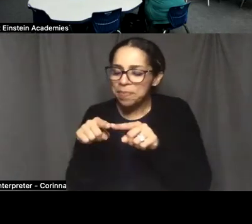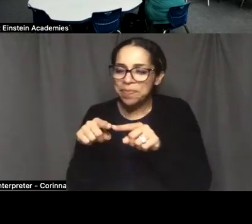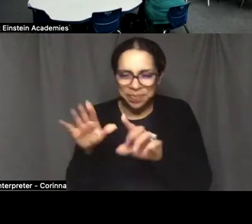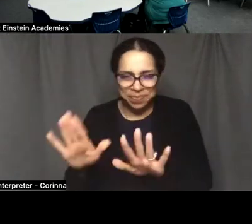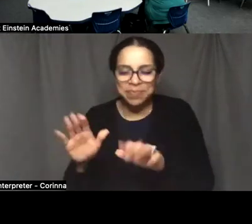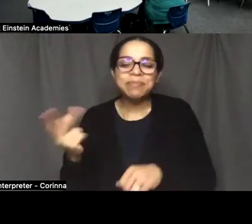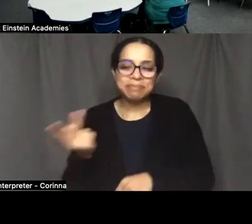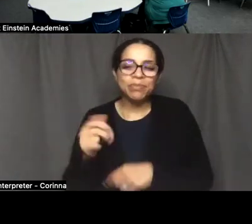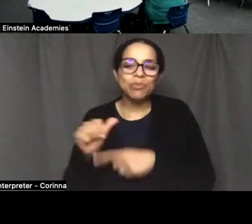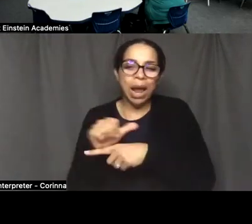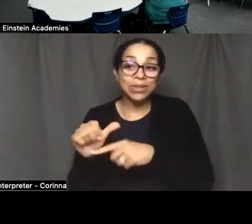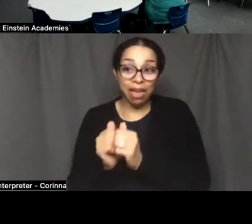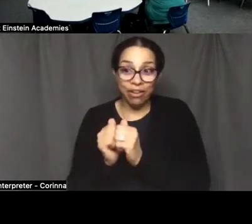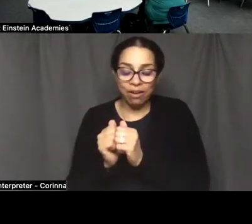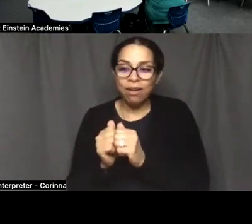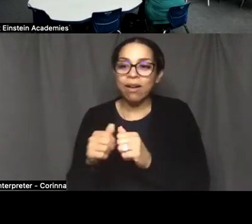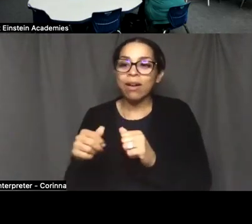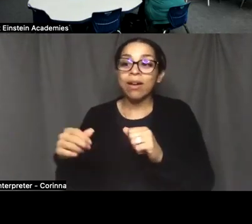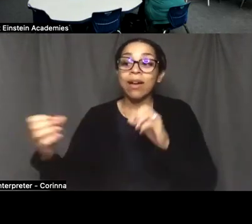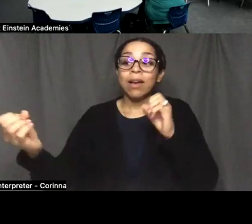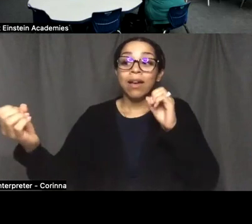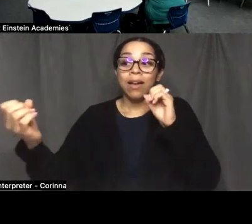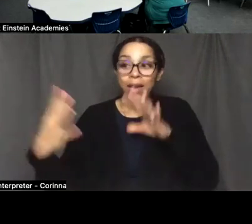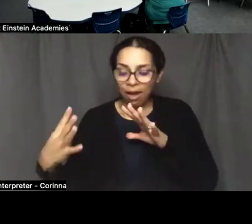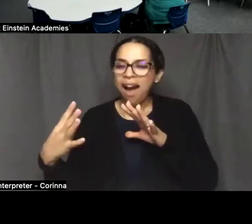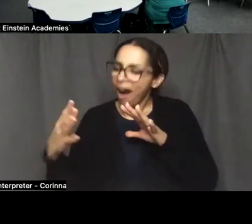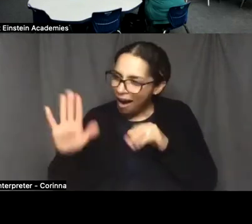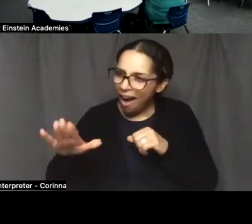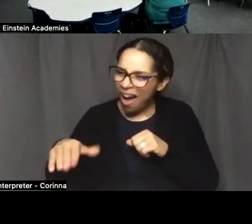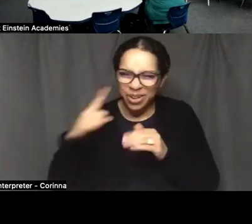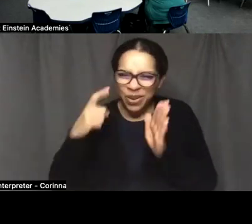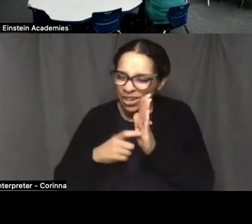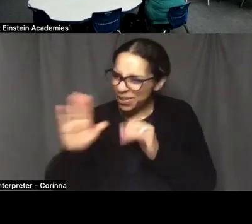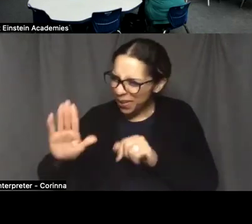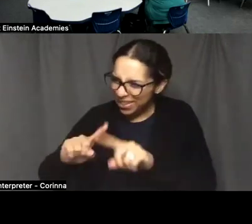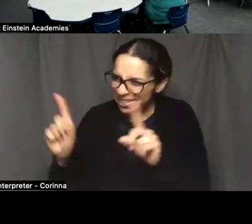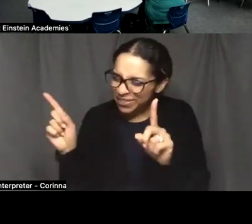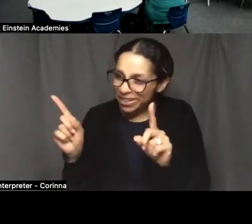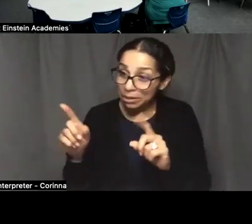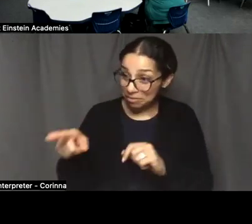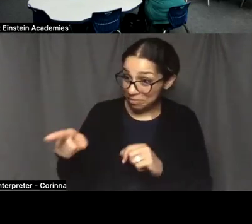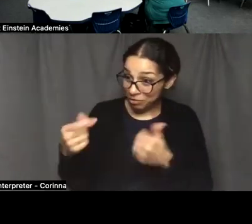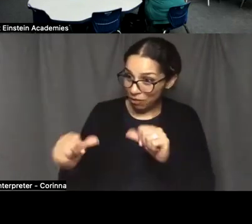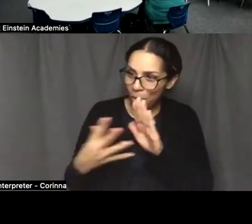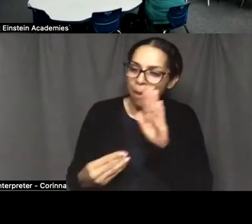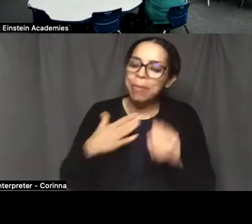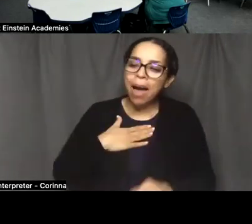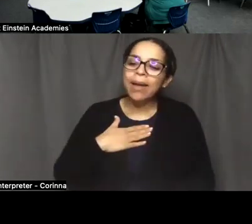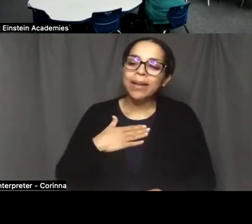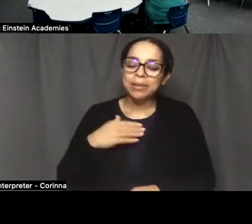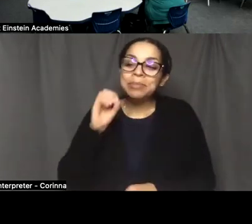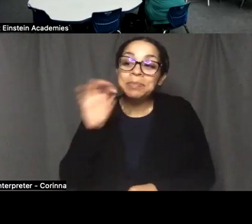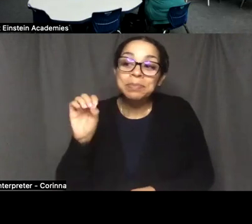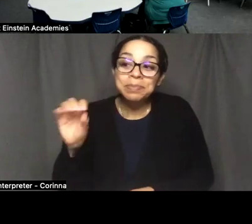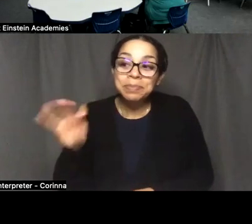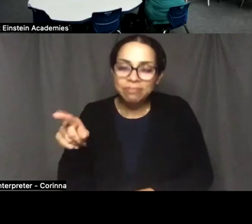then say, oh, did you hear? You said this, but I said this. You hear that? Can you try to say it this way? Right? That is the